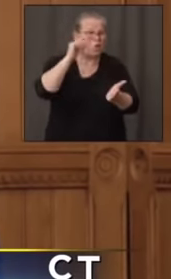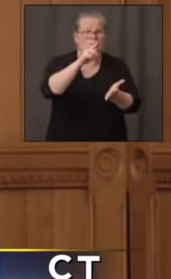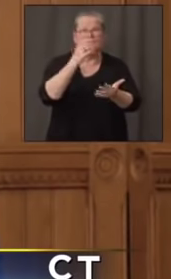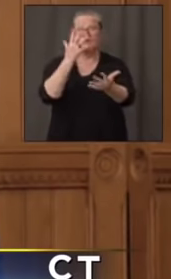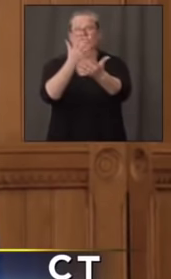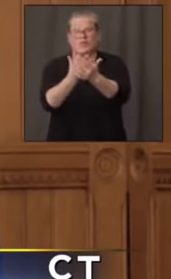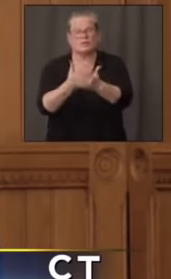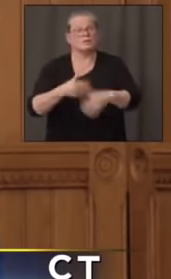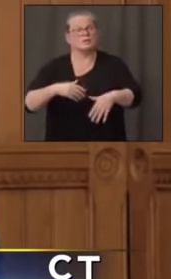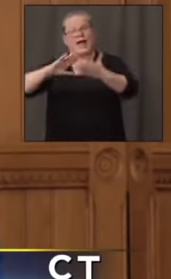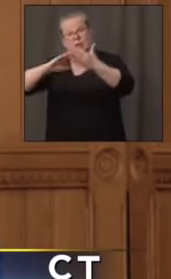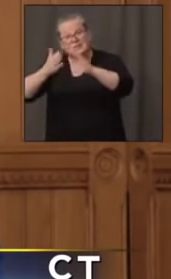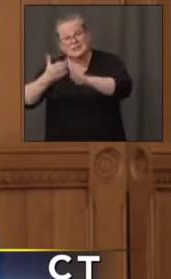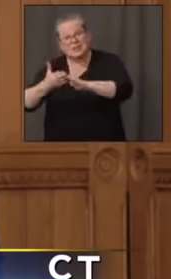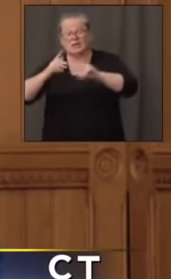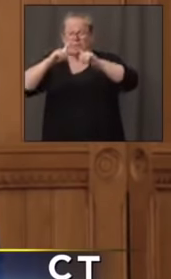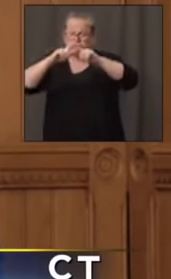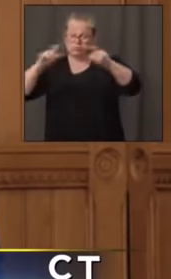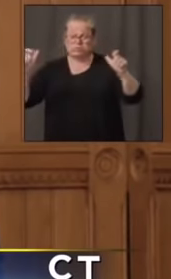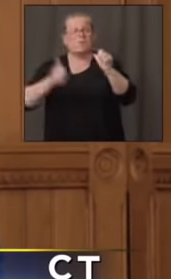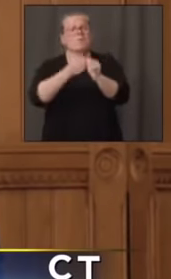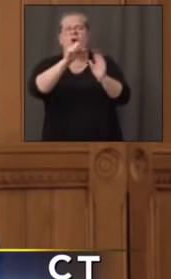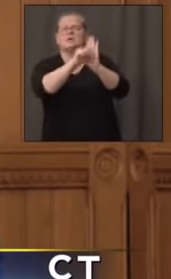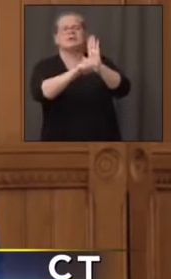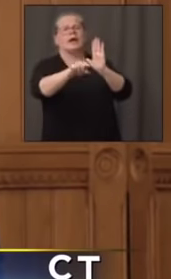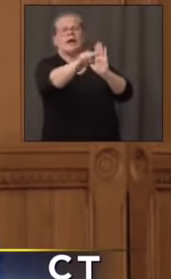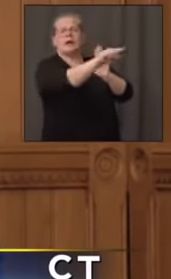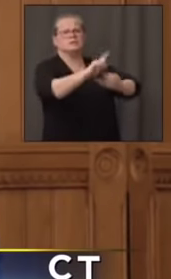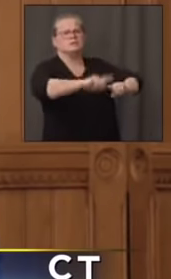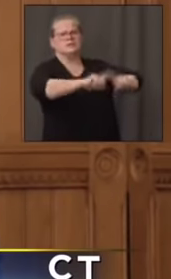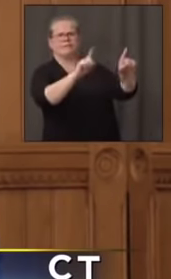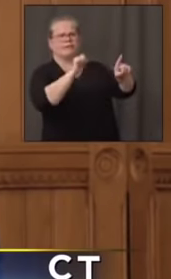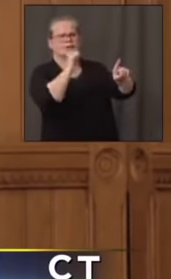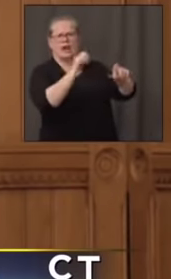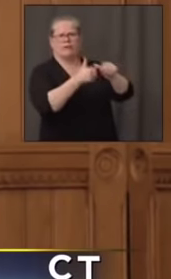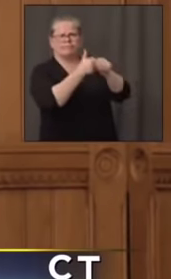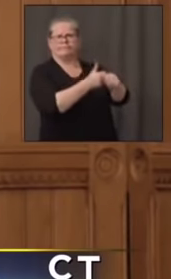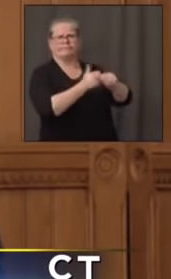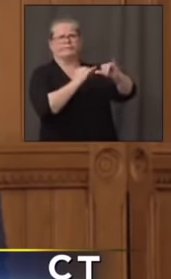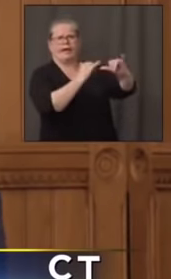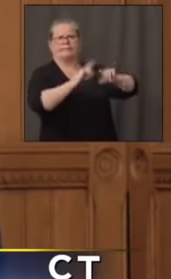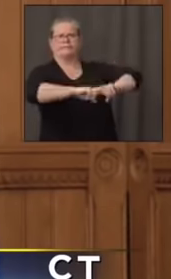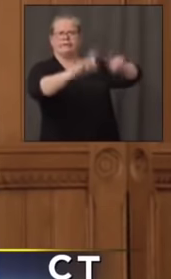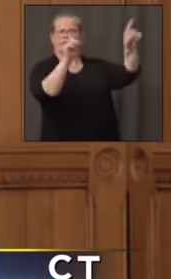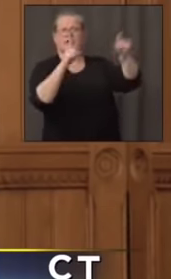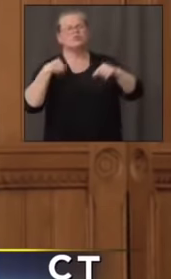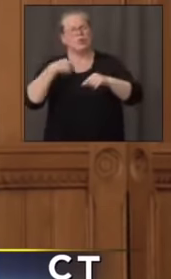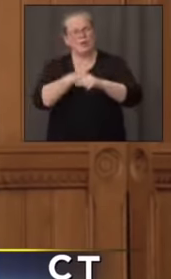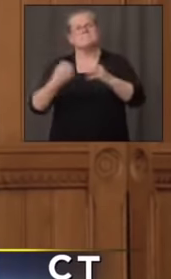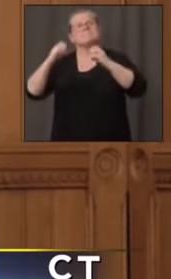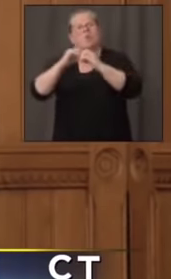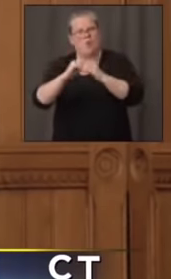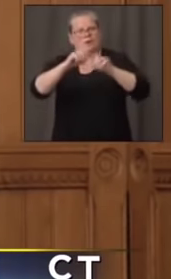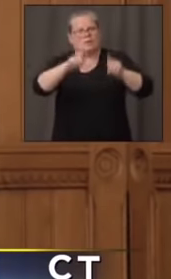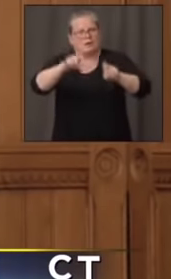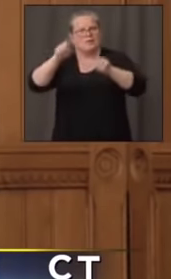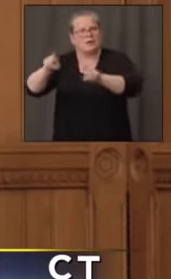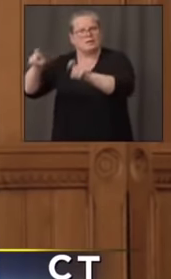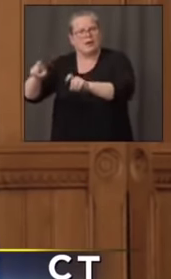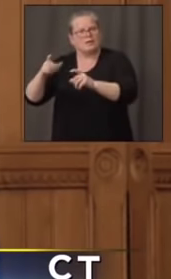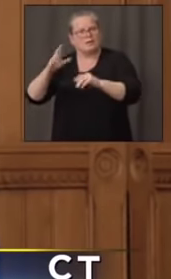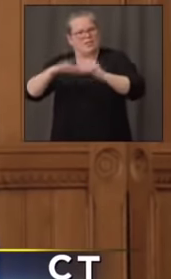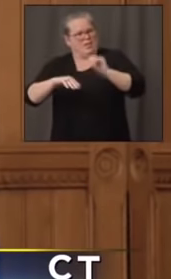our cities, most states aren't doing any of that. So we're going much further than most states, and that's reflected in the fact, as the governor said, that